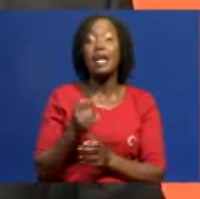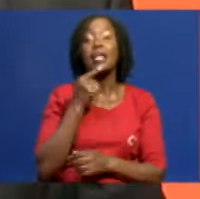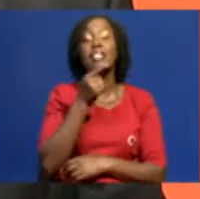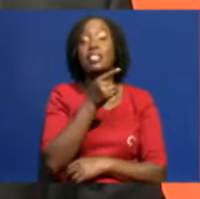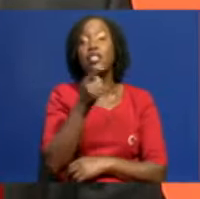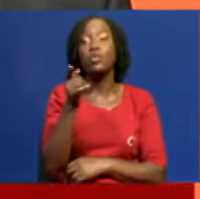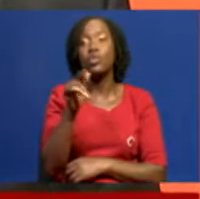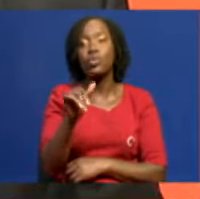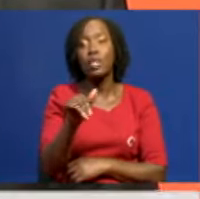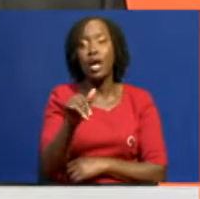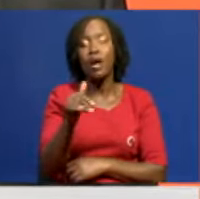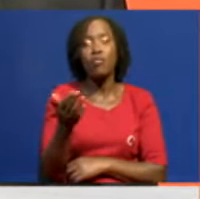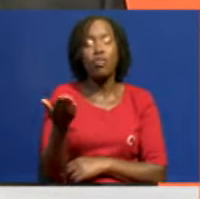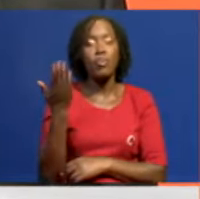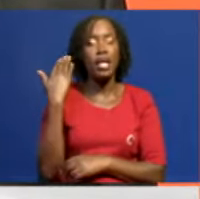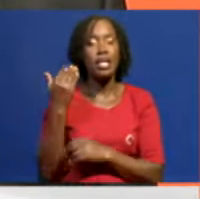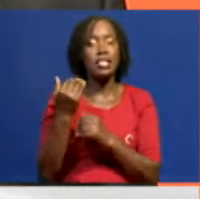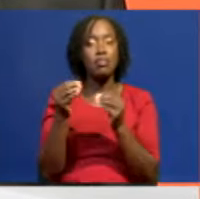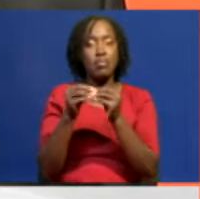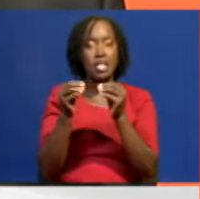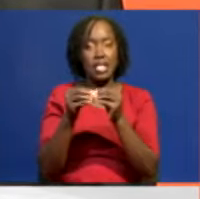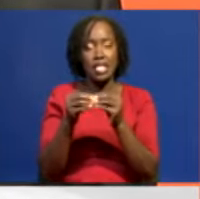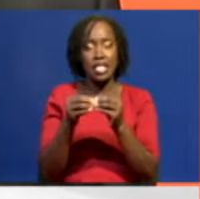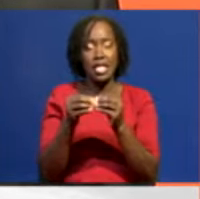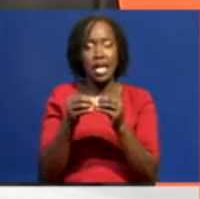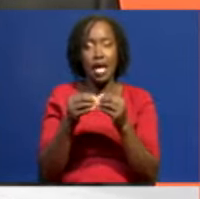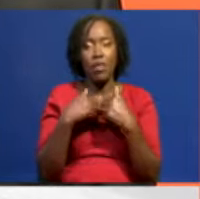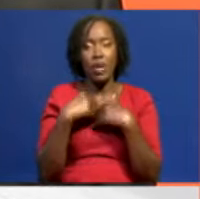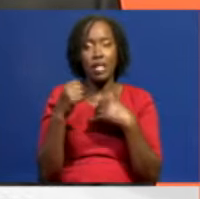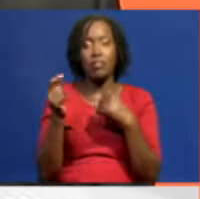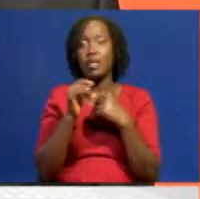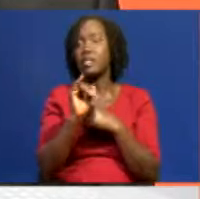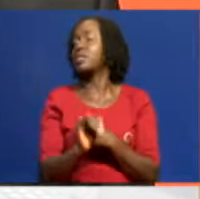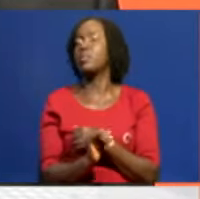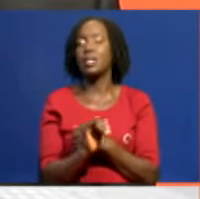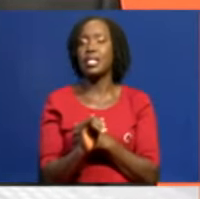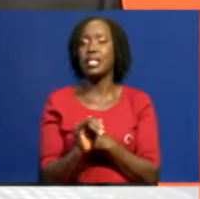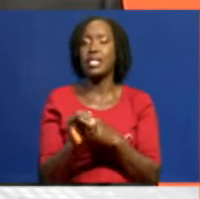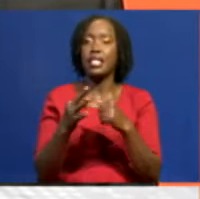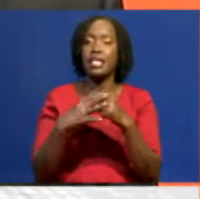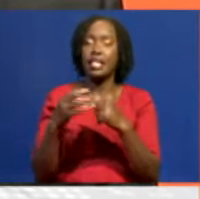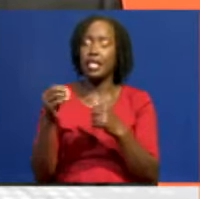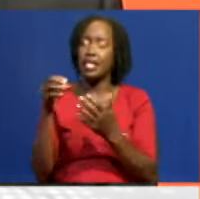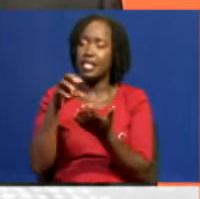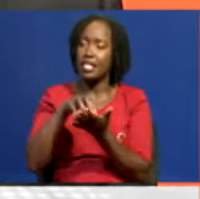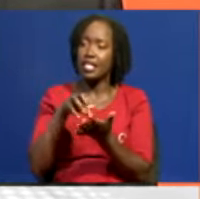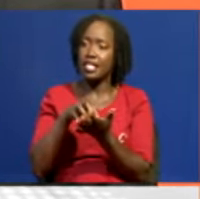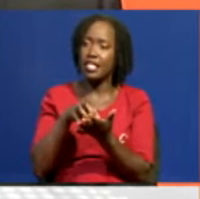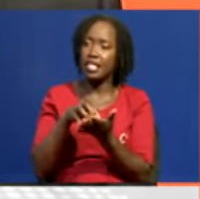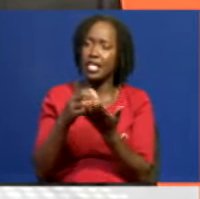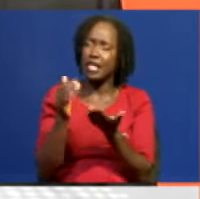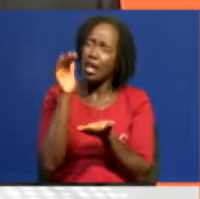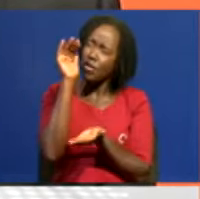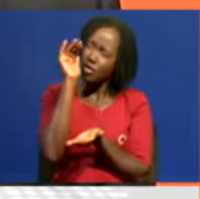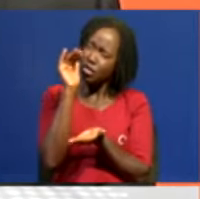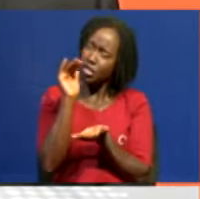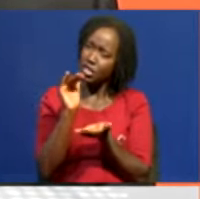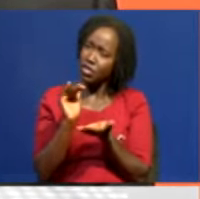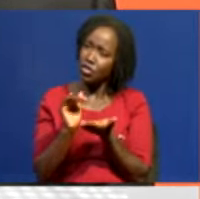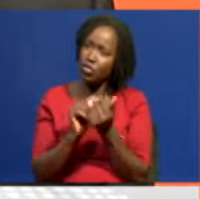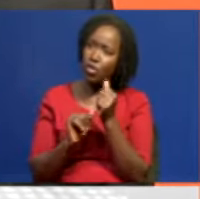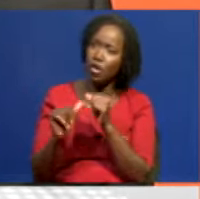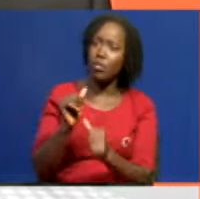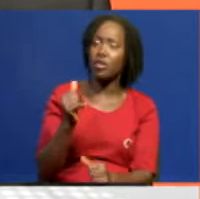you from our last meeting in January, the 800 cases have now reduced to